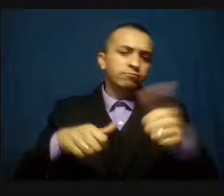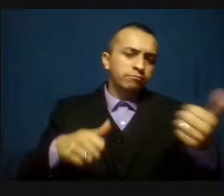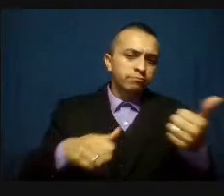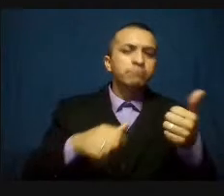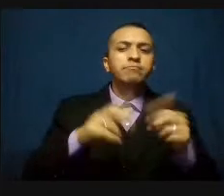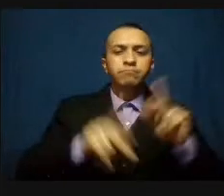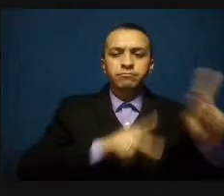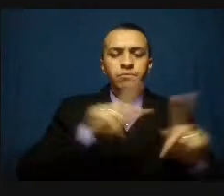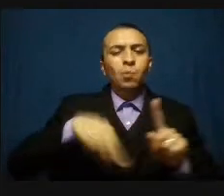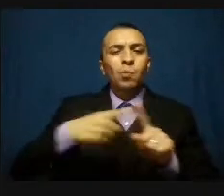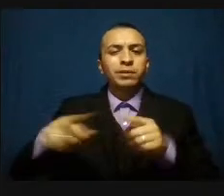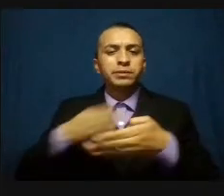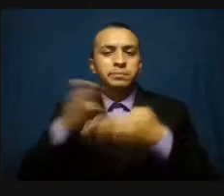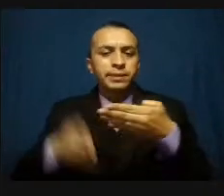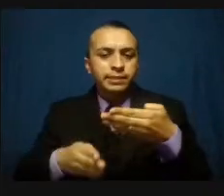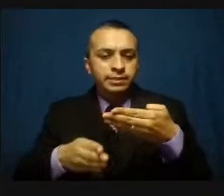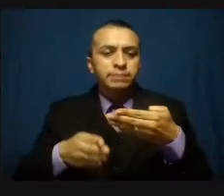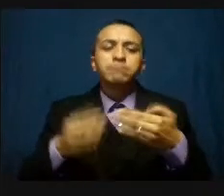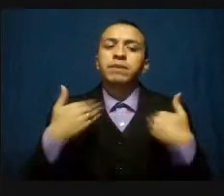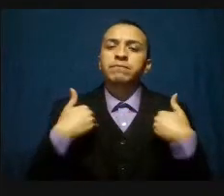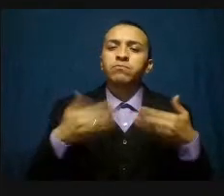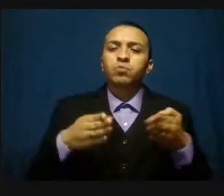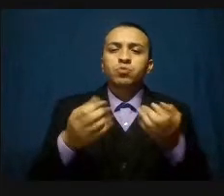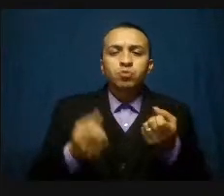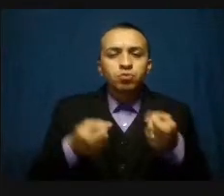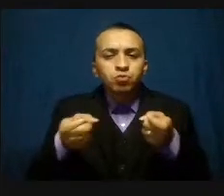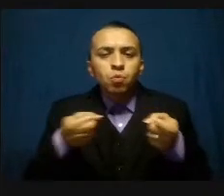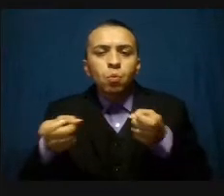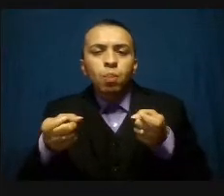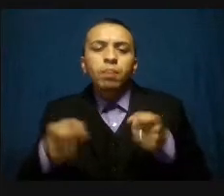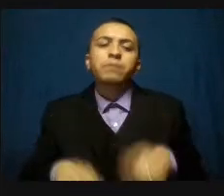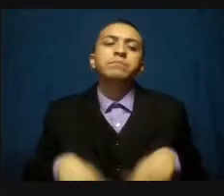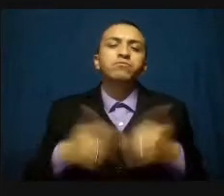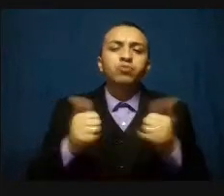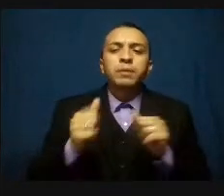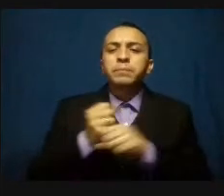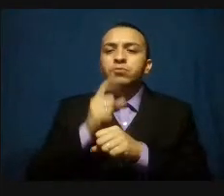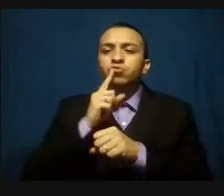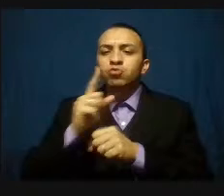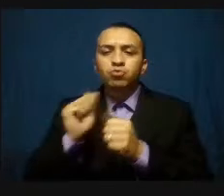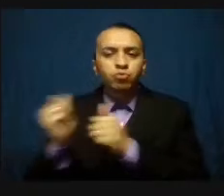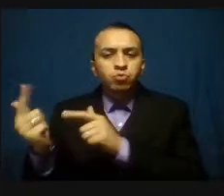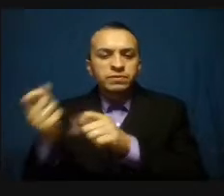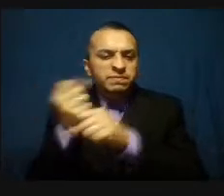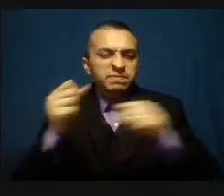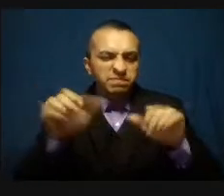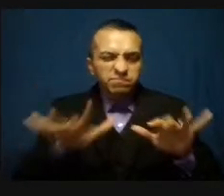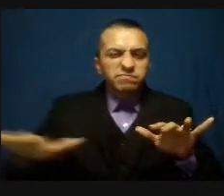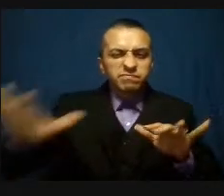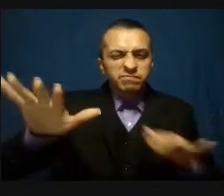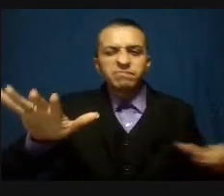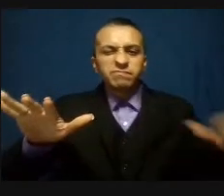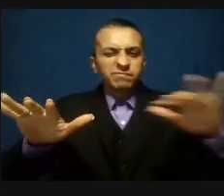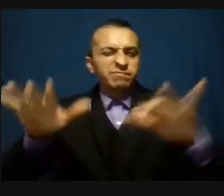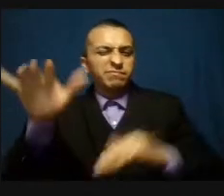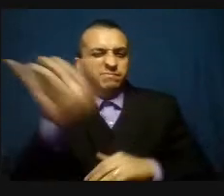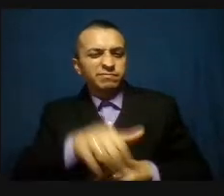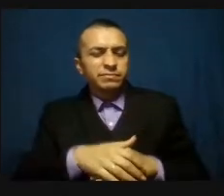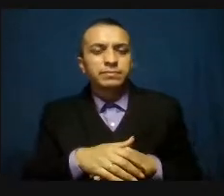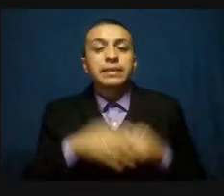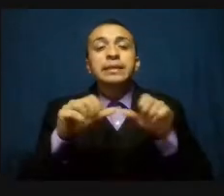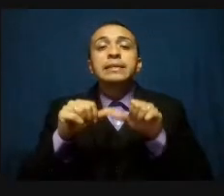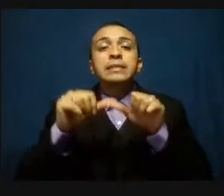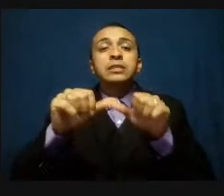roads control, repairing some of the dozer lines and contingency and primary lines all through there. Continuing up to